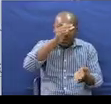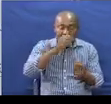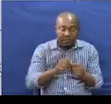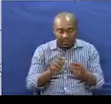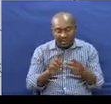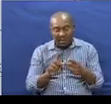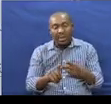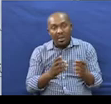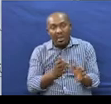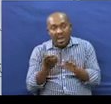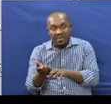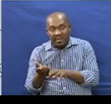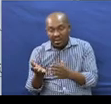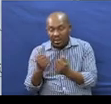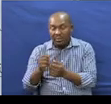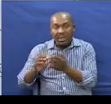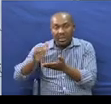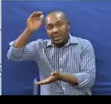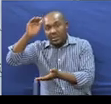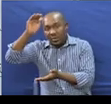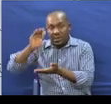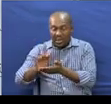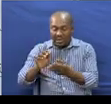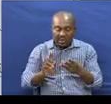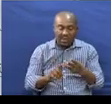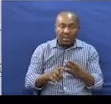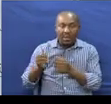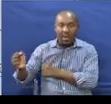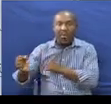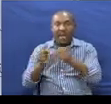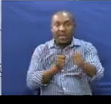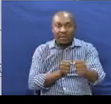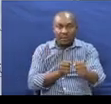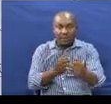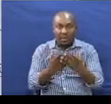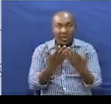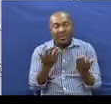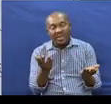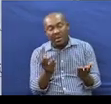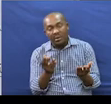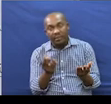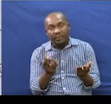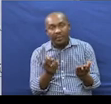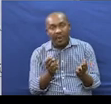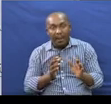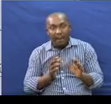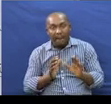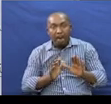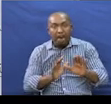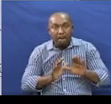can increase or decrease, are the same as migrations, whether it's pull or push